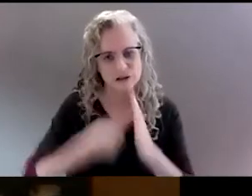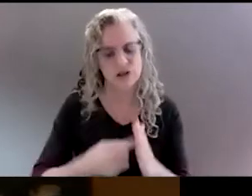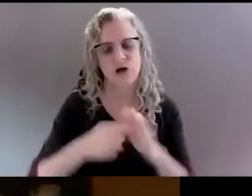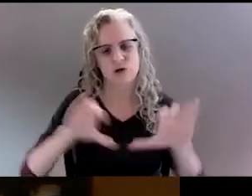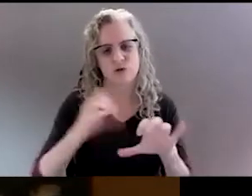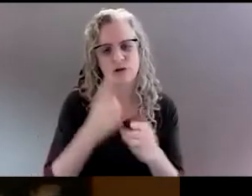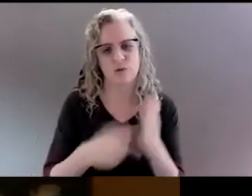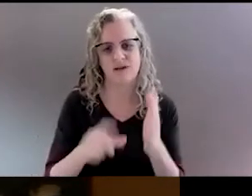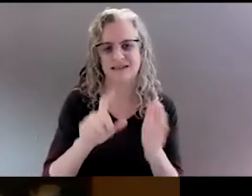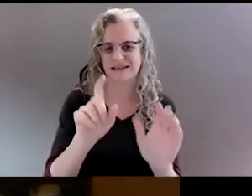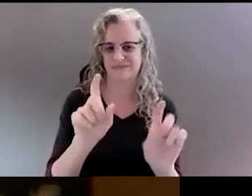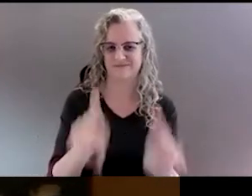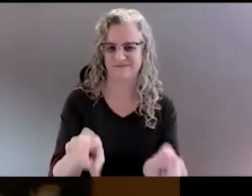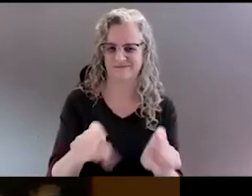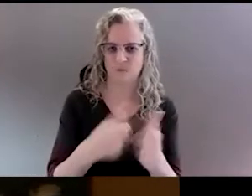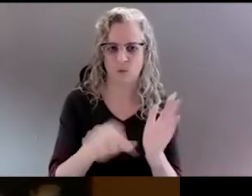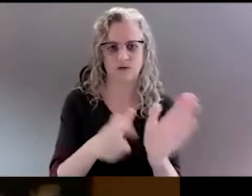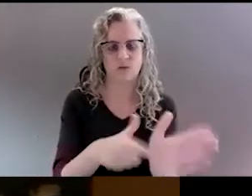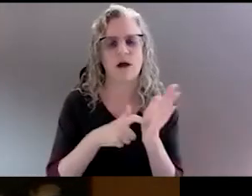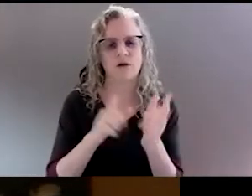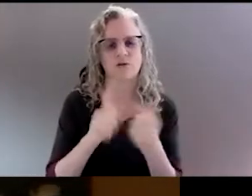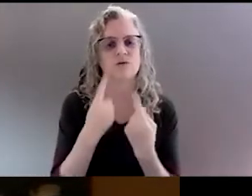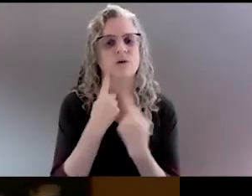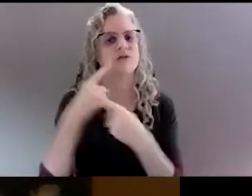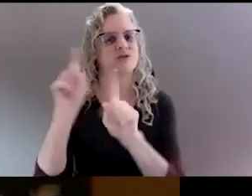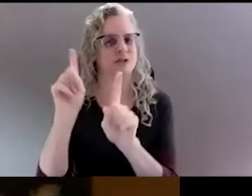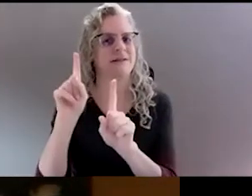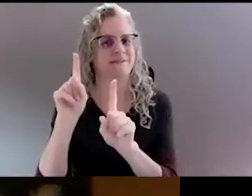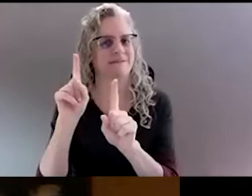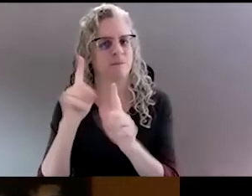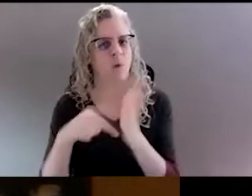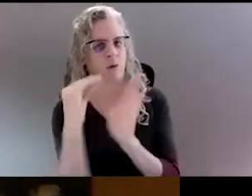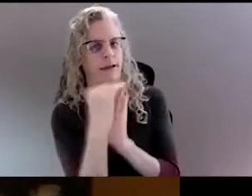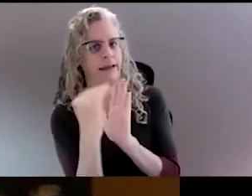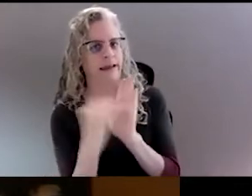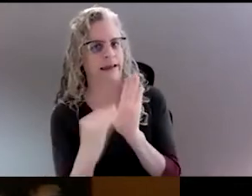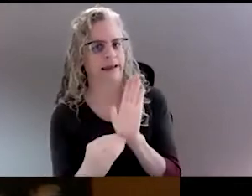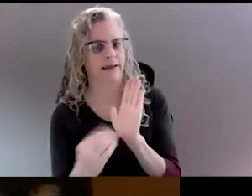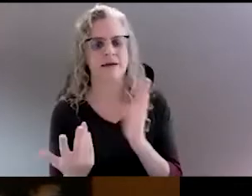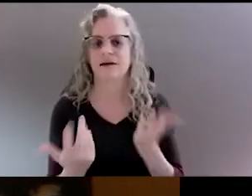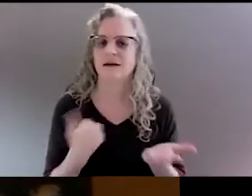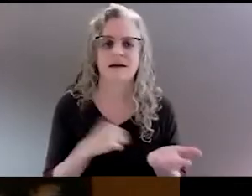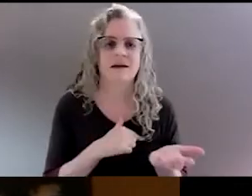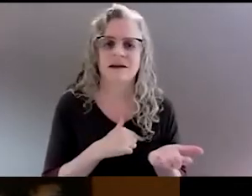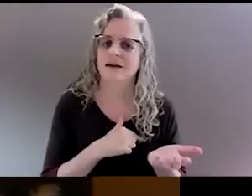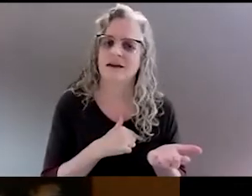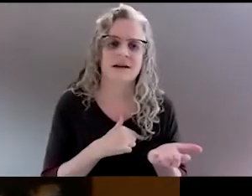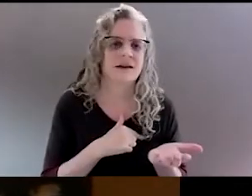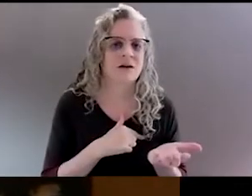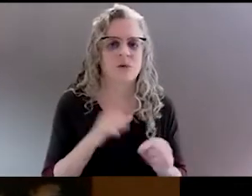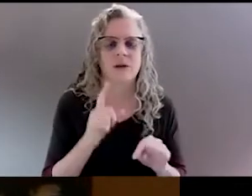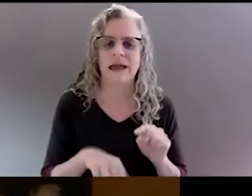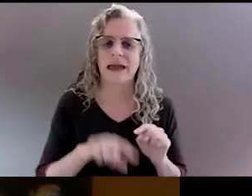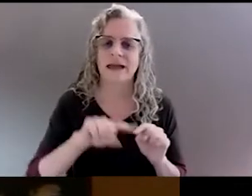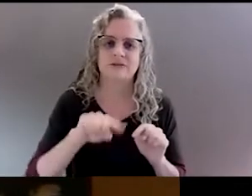to actually achieve what we profess, right? We can't just be creating tables and programs, etc.,